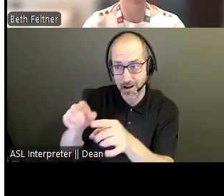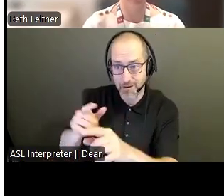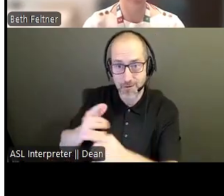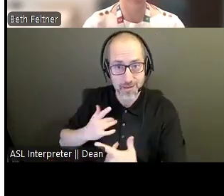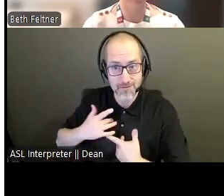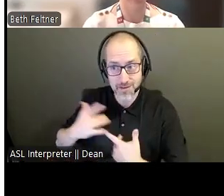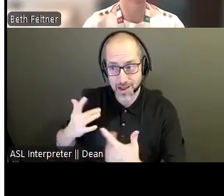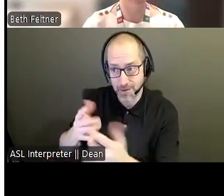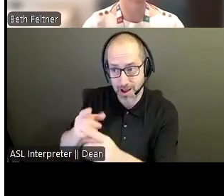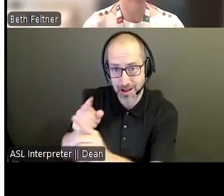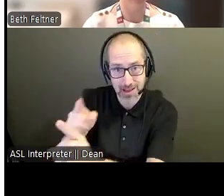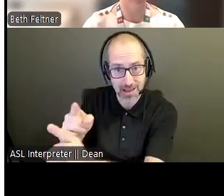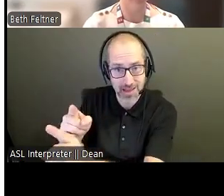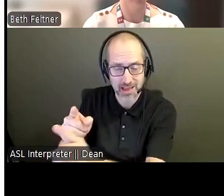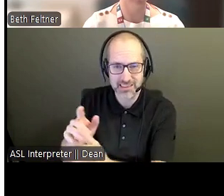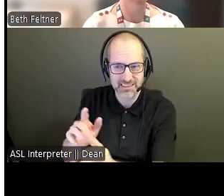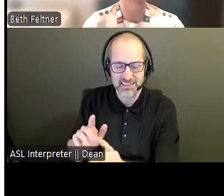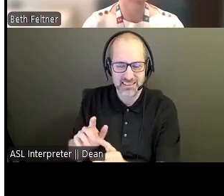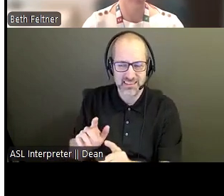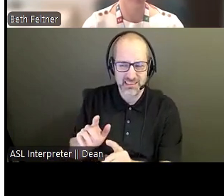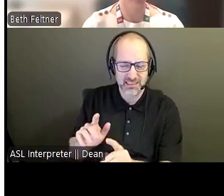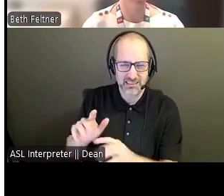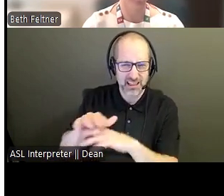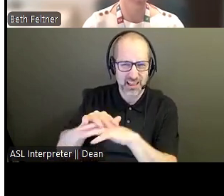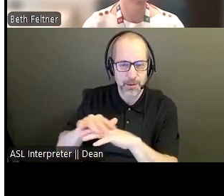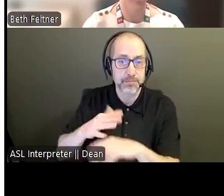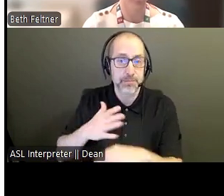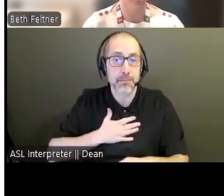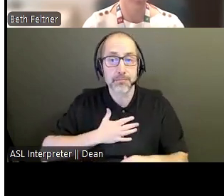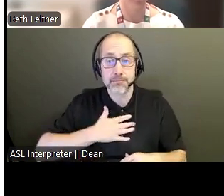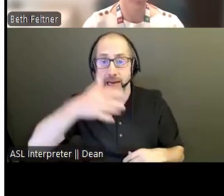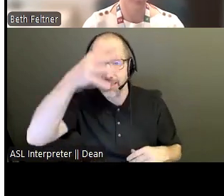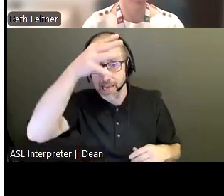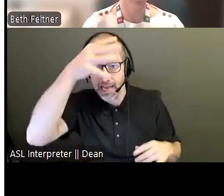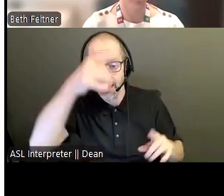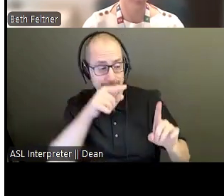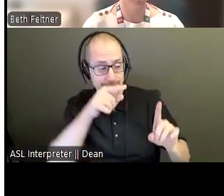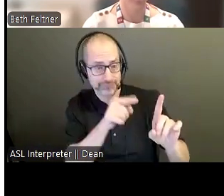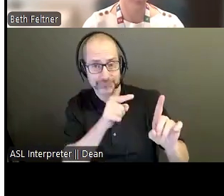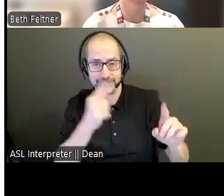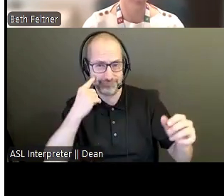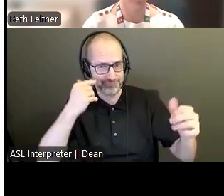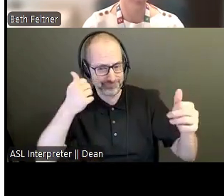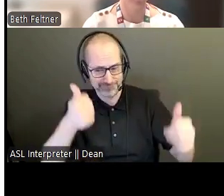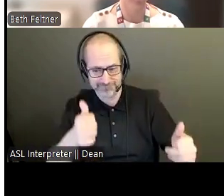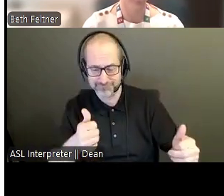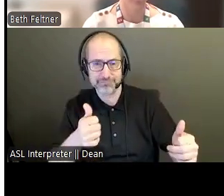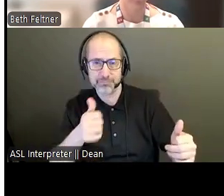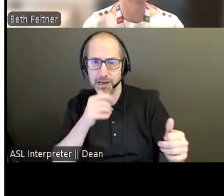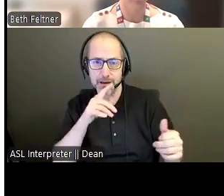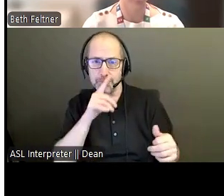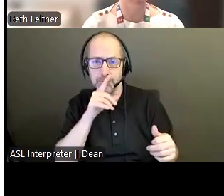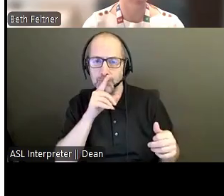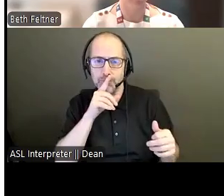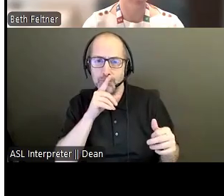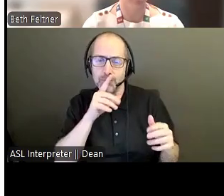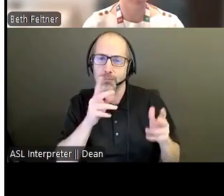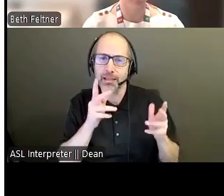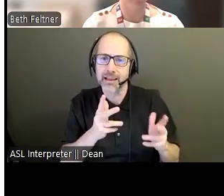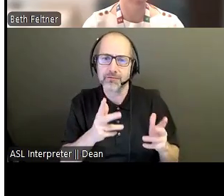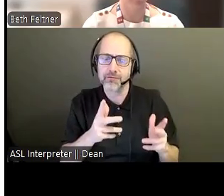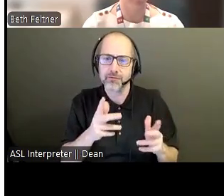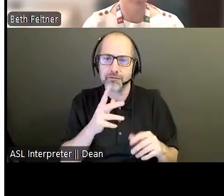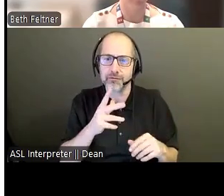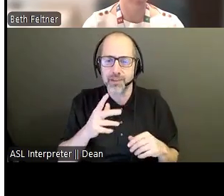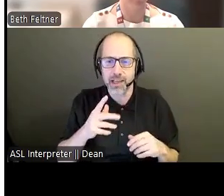my dad had untreated hearing loss for a long time, and sitting at the dinner table with lots of people was really